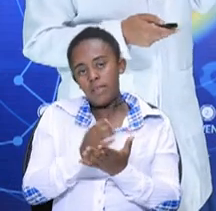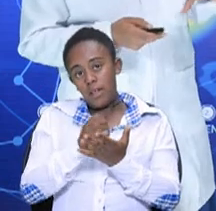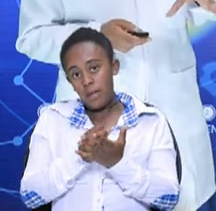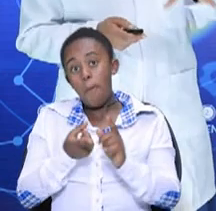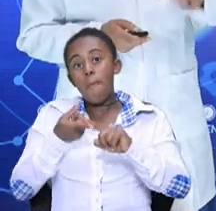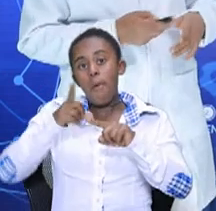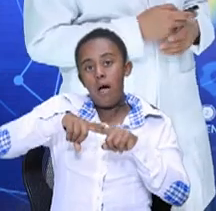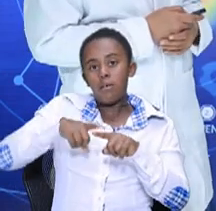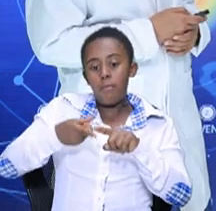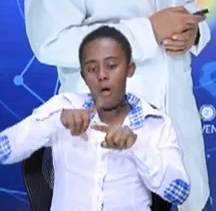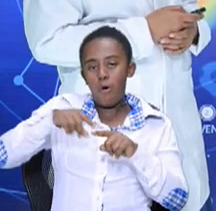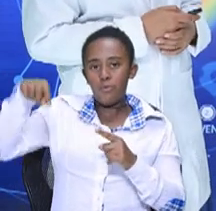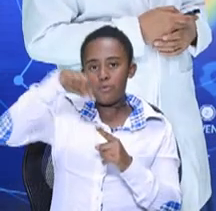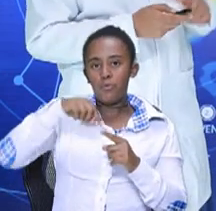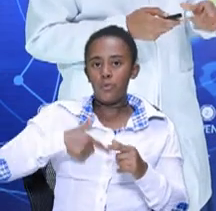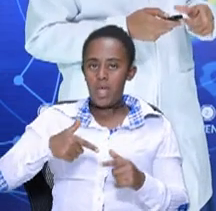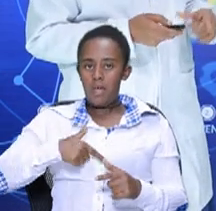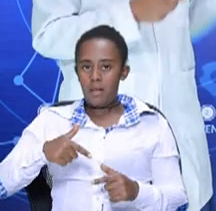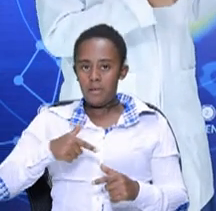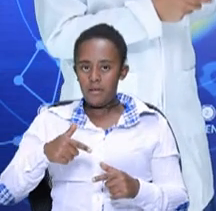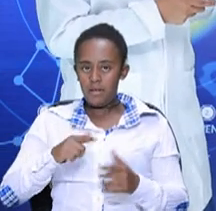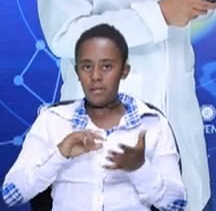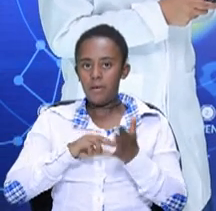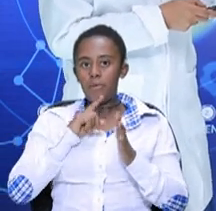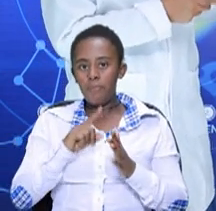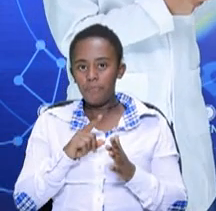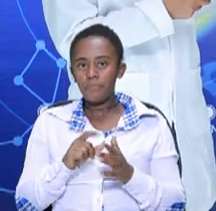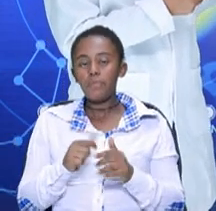blood back to the heart. That means the